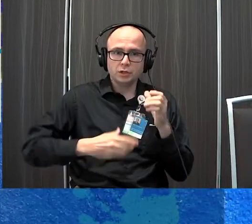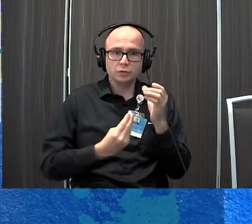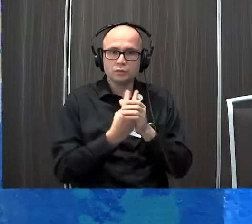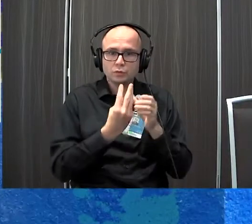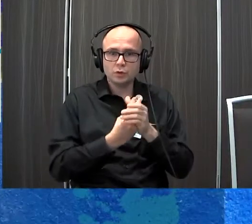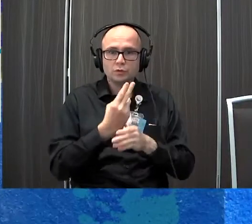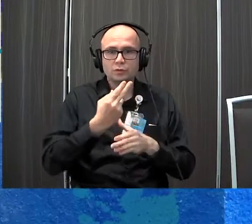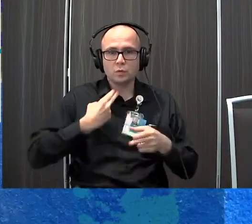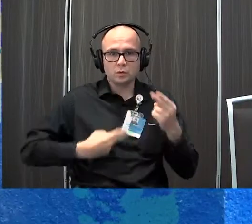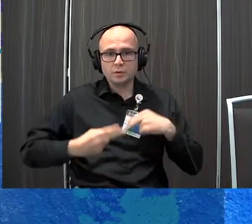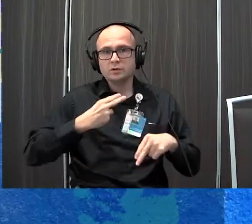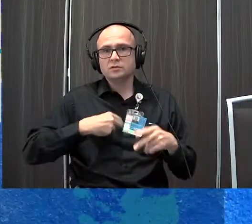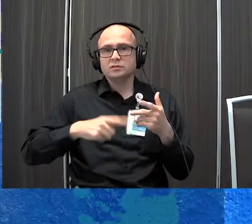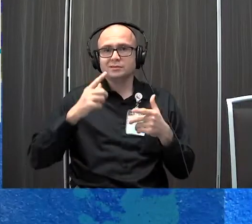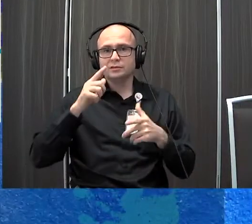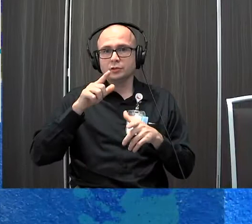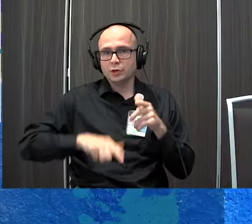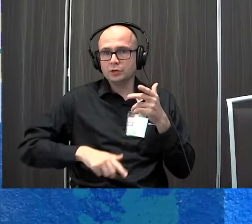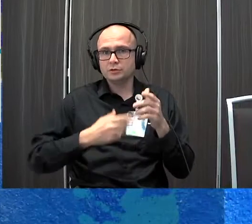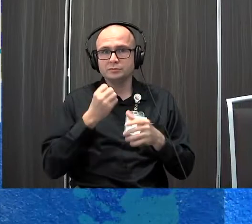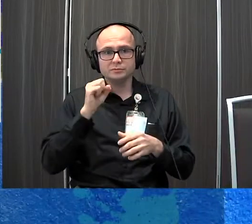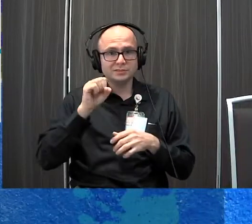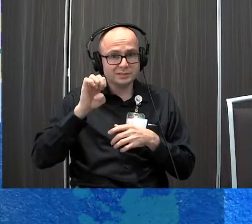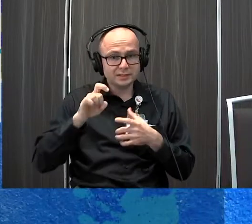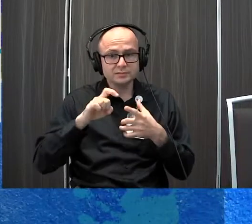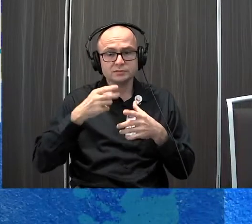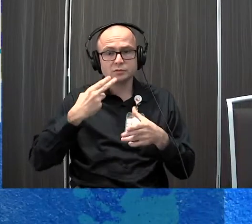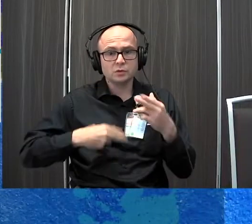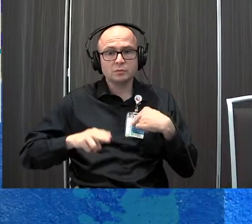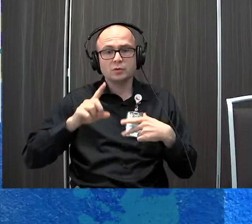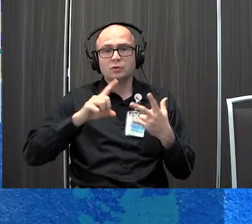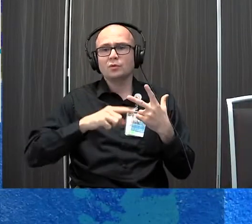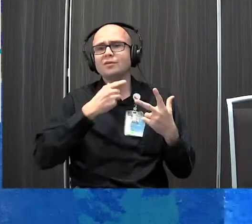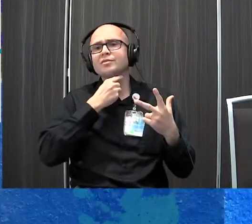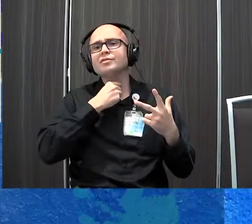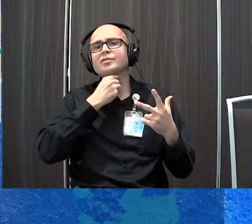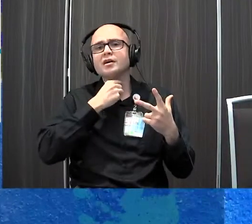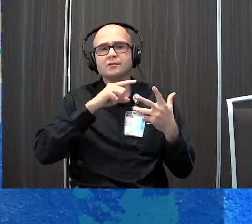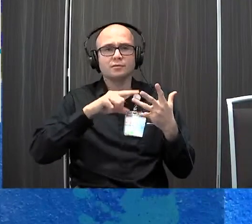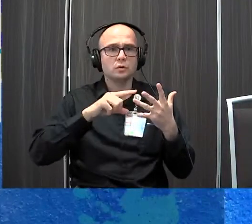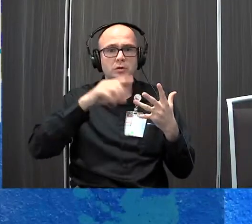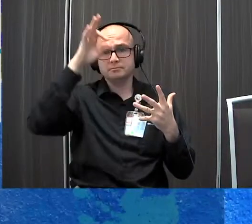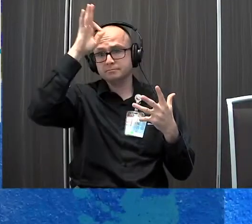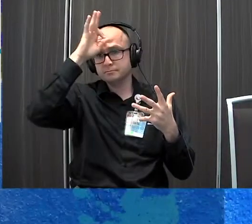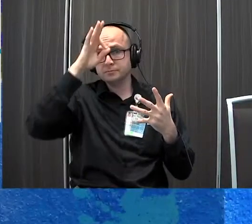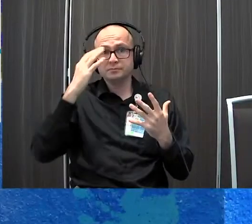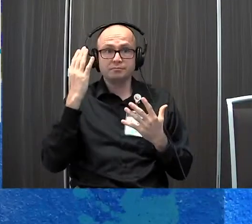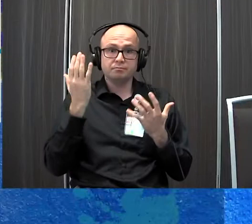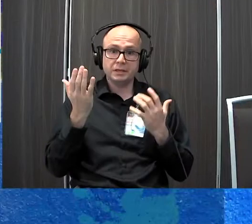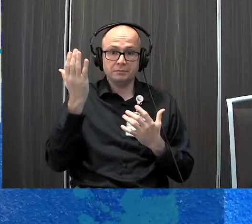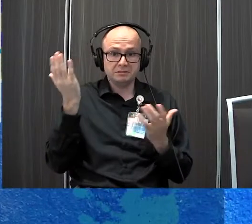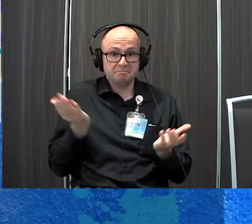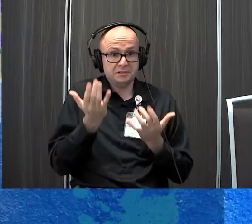sex hormones? Is it low thyroid hormone? Or I'm not really sure. Perhaps that's why you're here